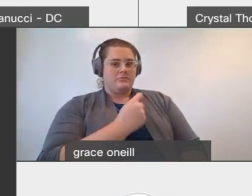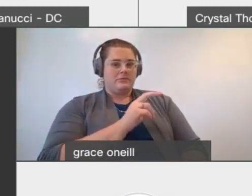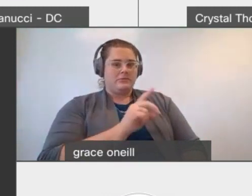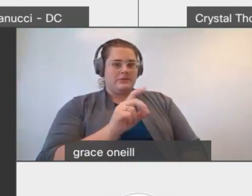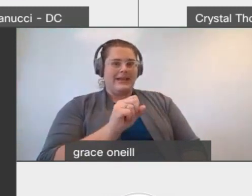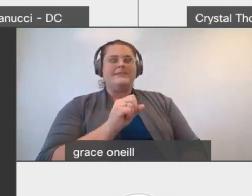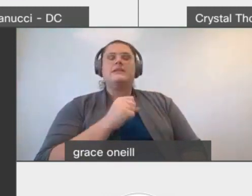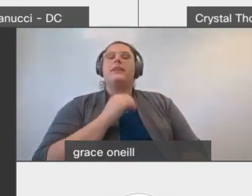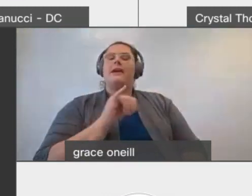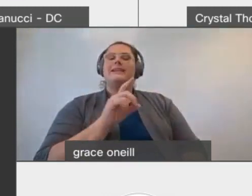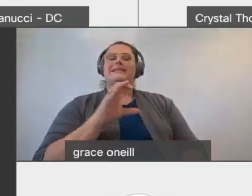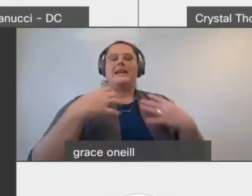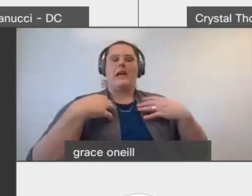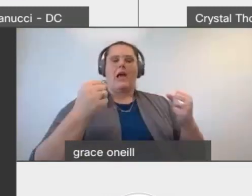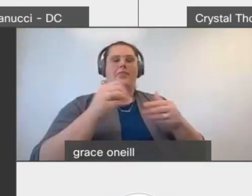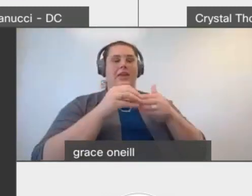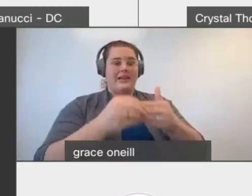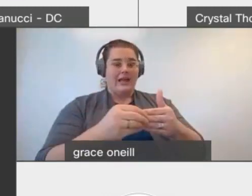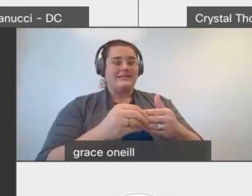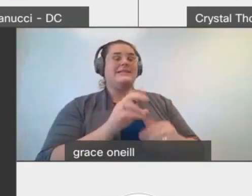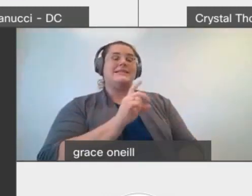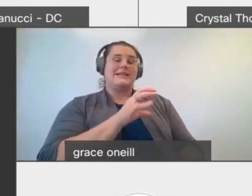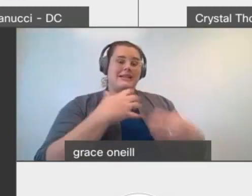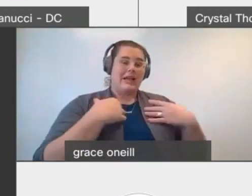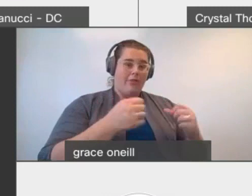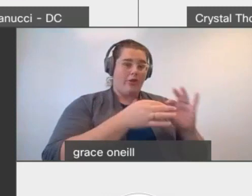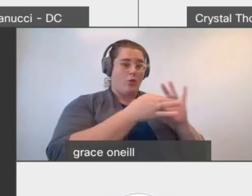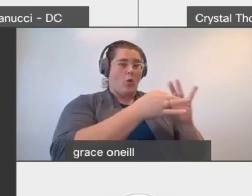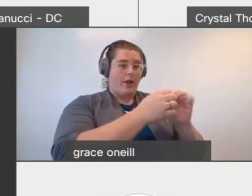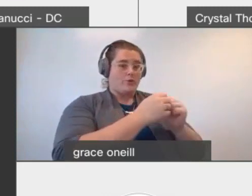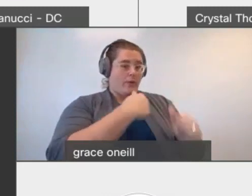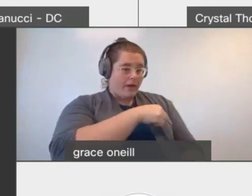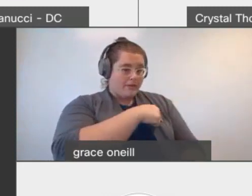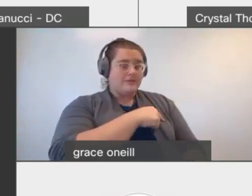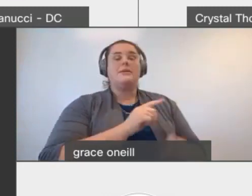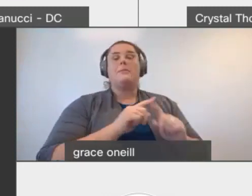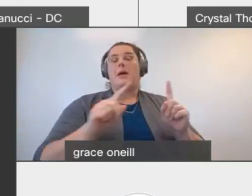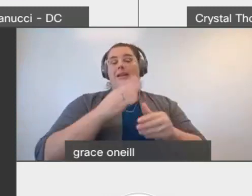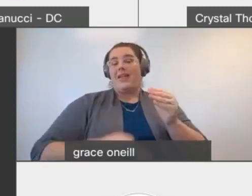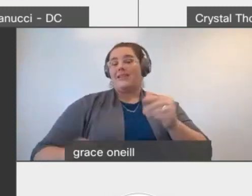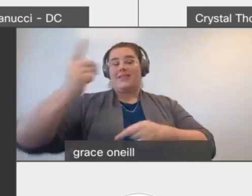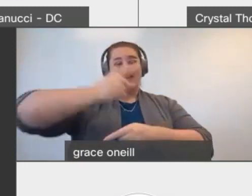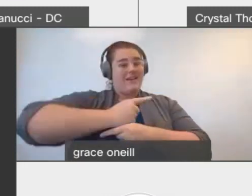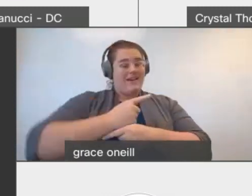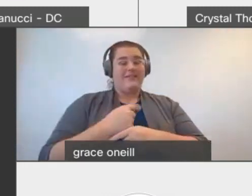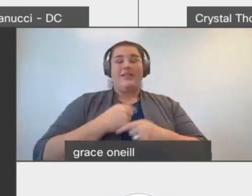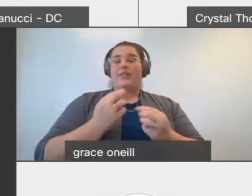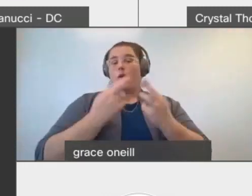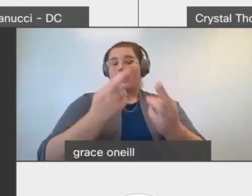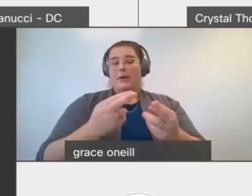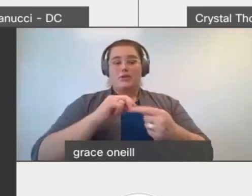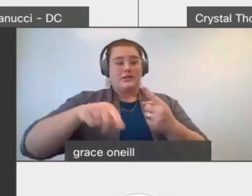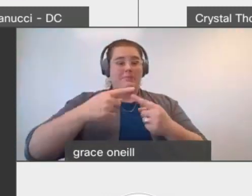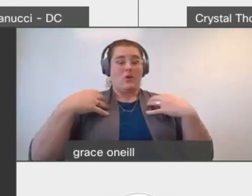DC Health does coordinate with us. We provide input to them, but at the end of the day, the recommendations regarding health